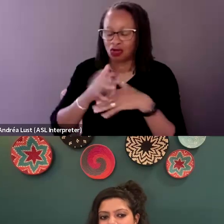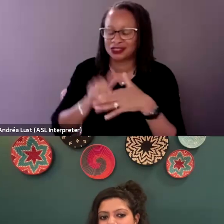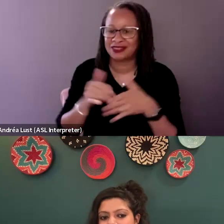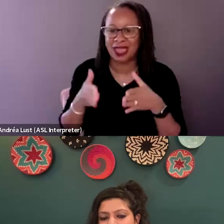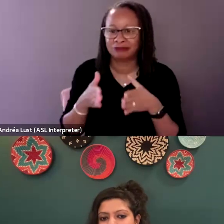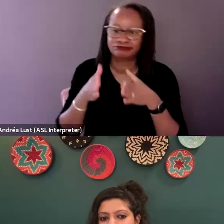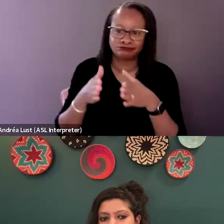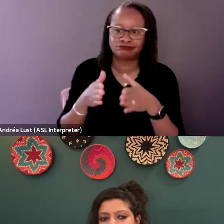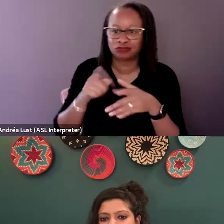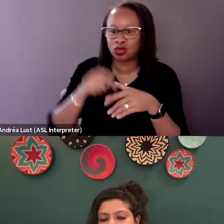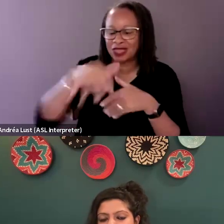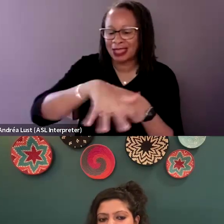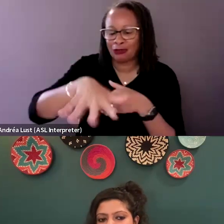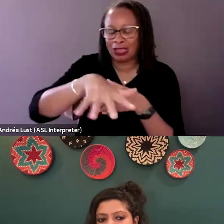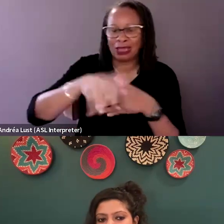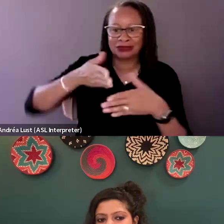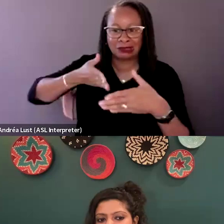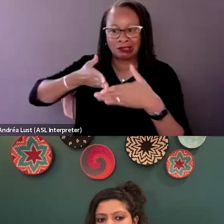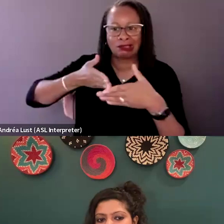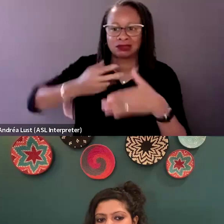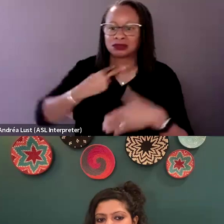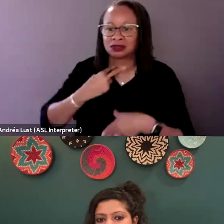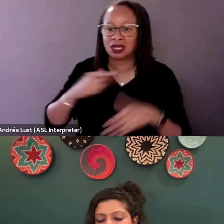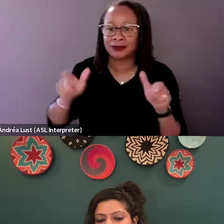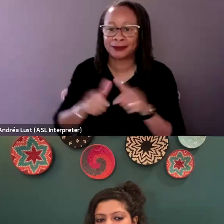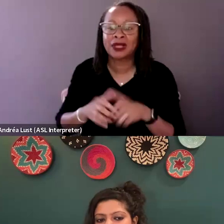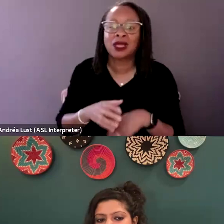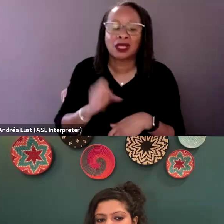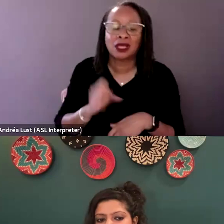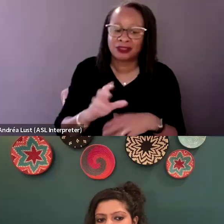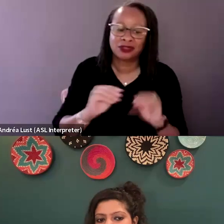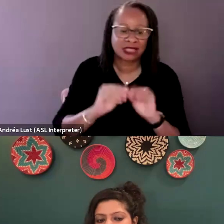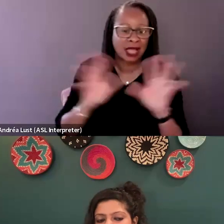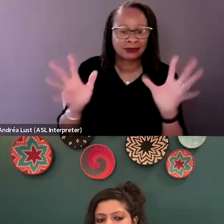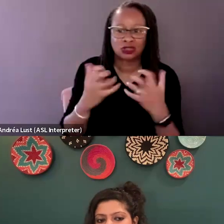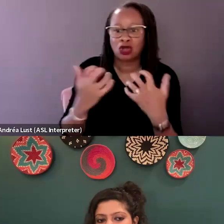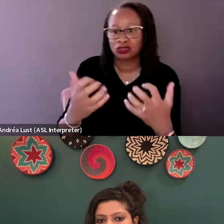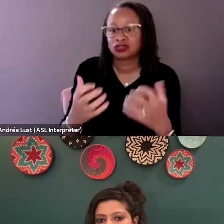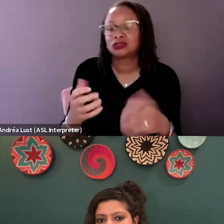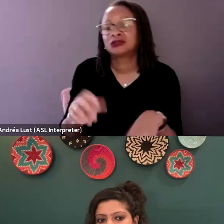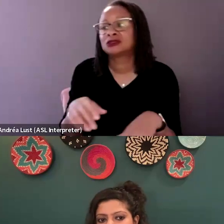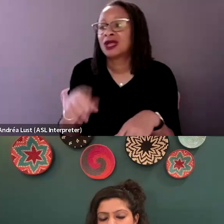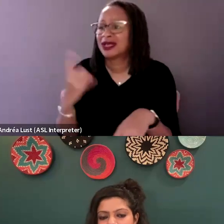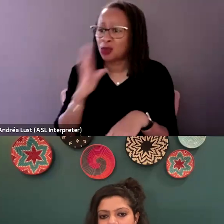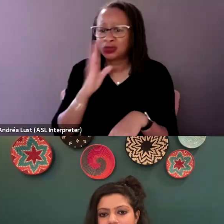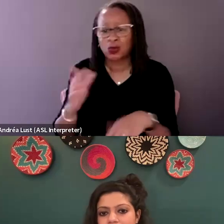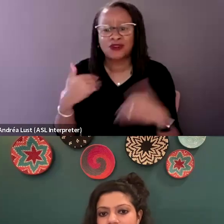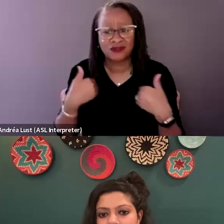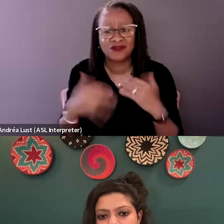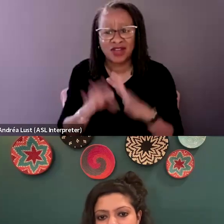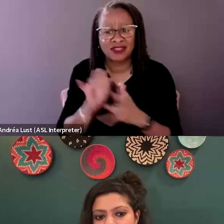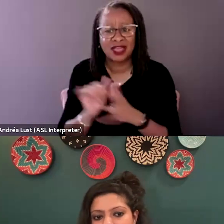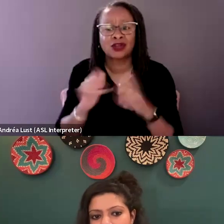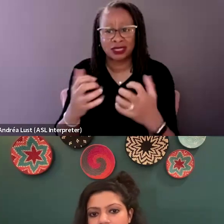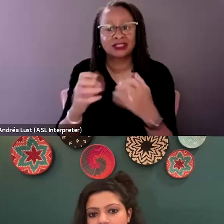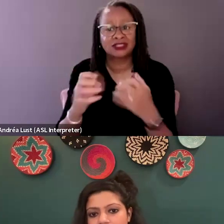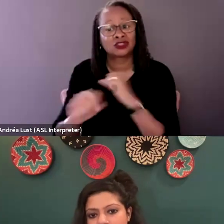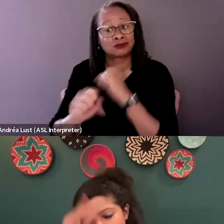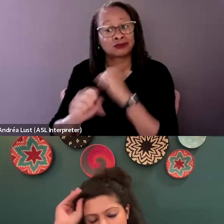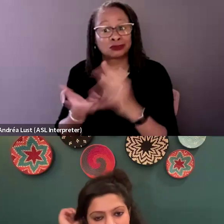or fleetingness of it. Koval? Absolutely transient. Yeah, I mean, on one